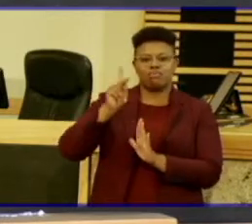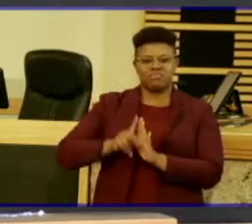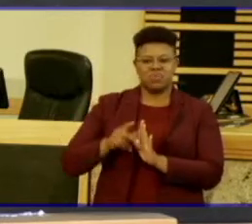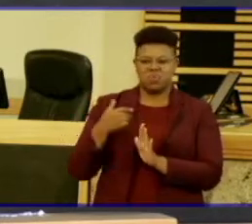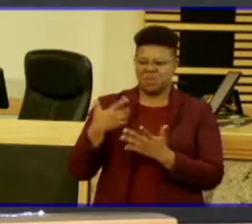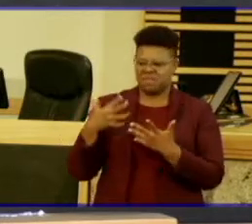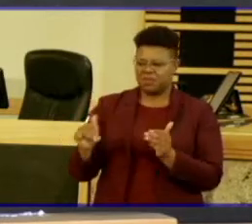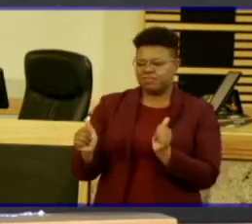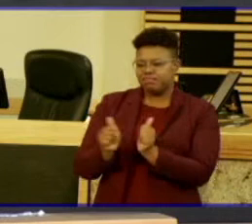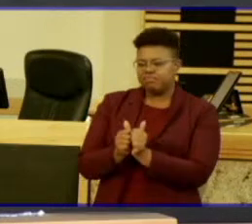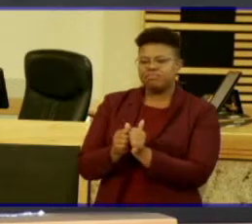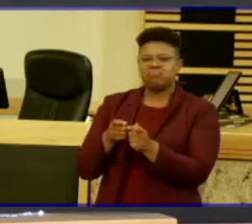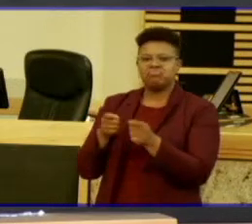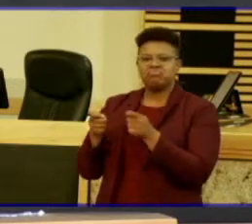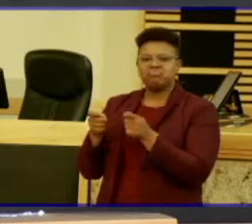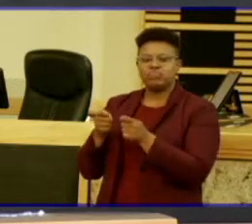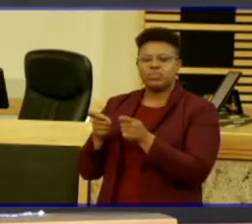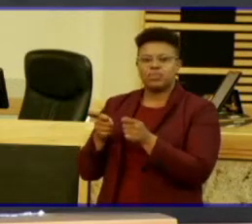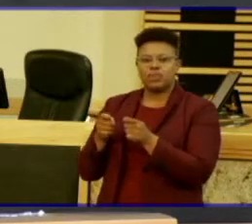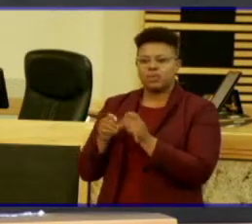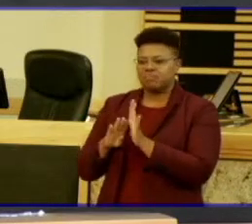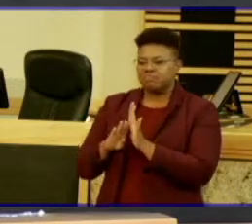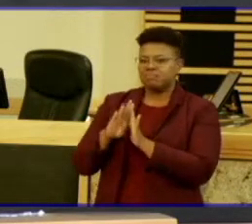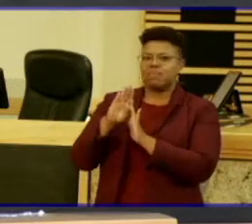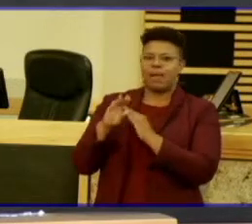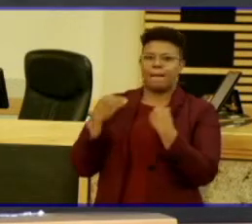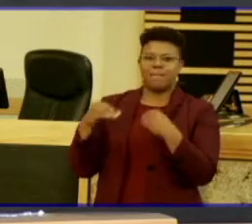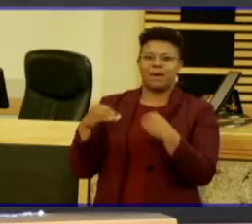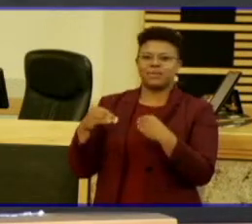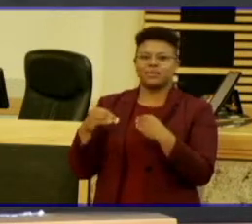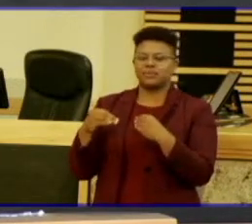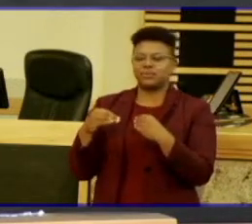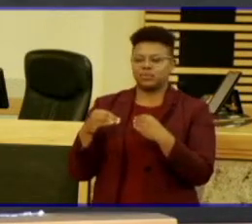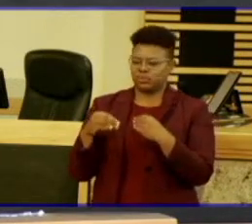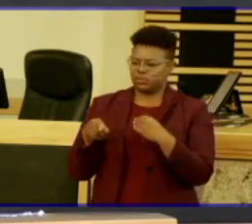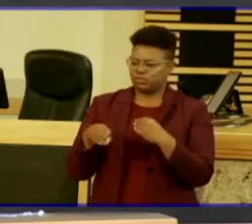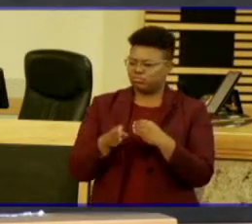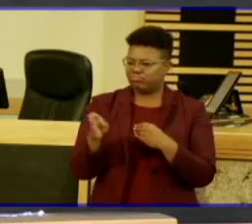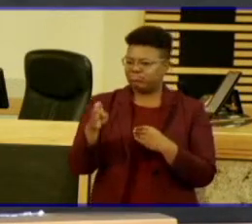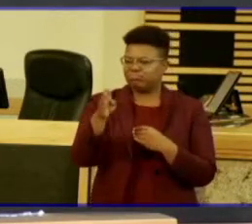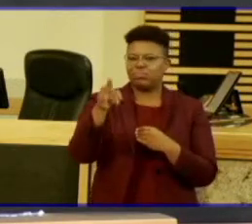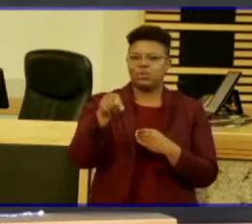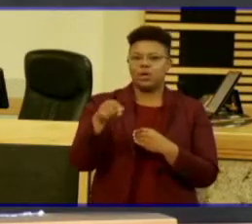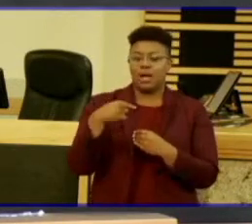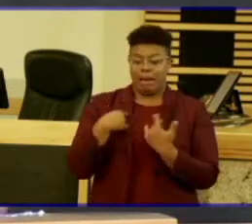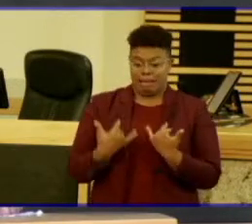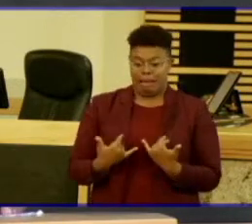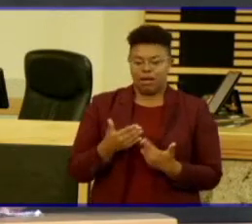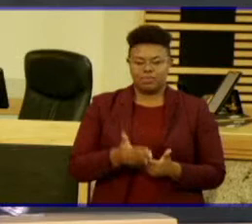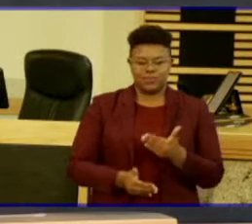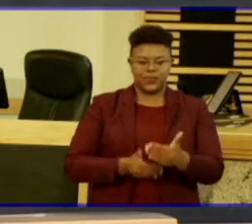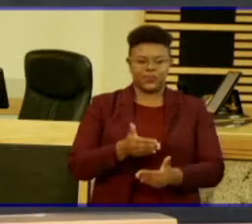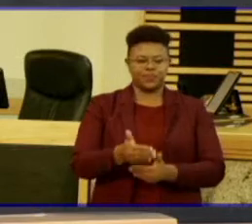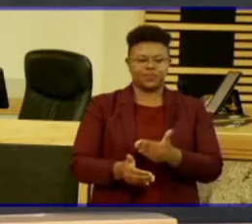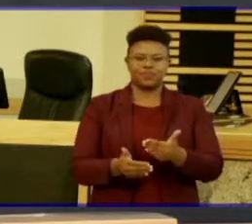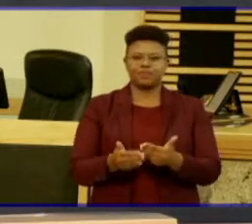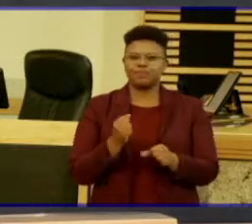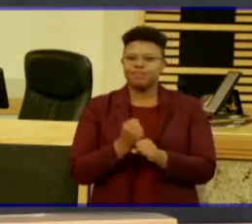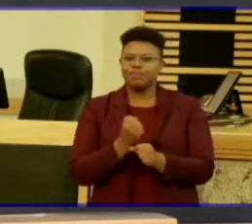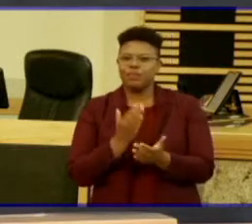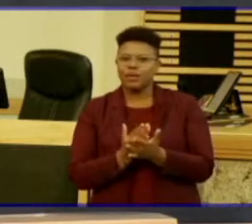established governance, increased the market footprint, and are in the process of a